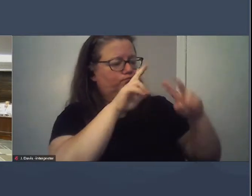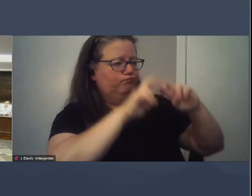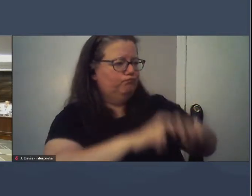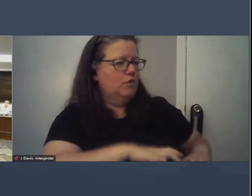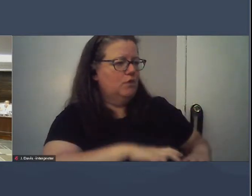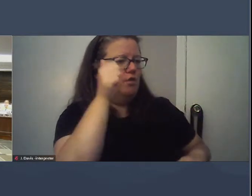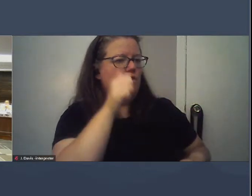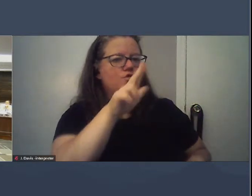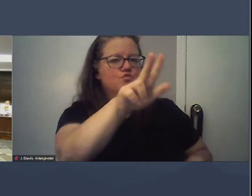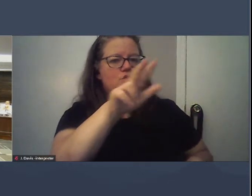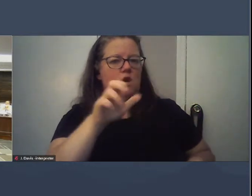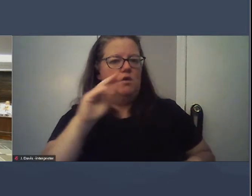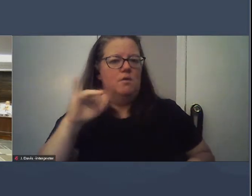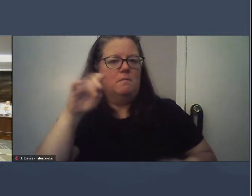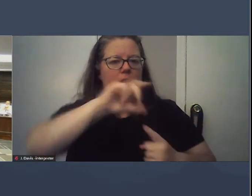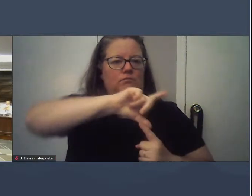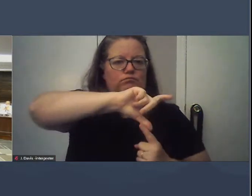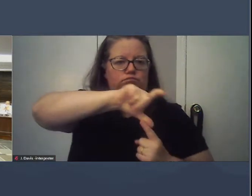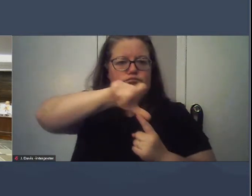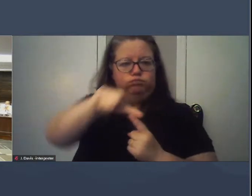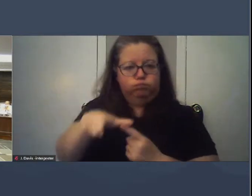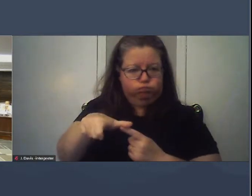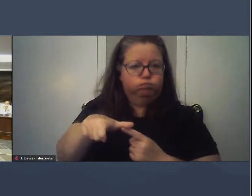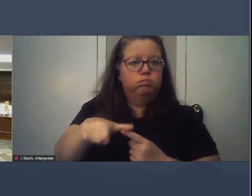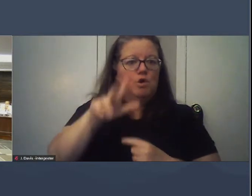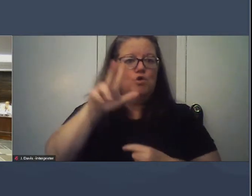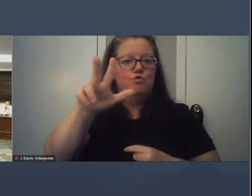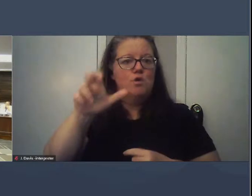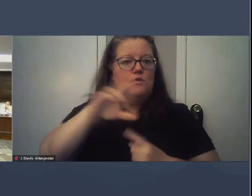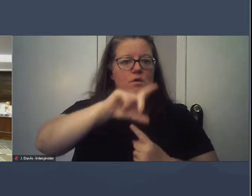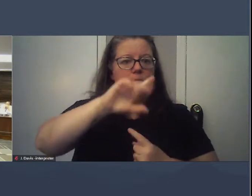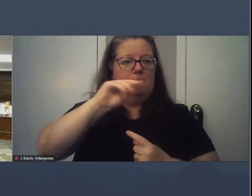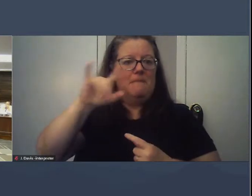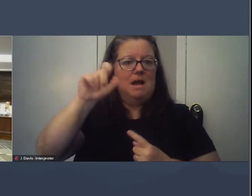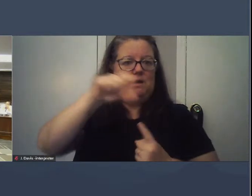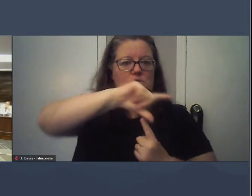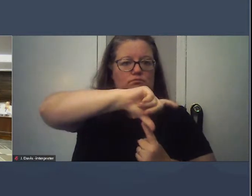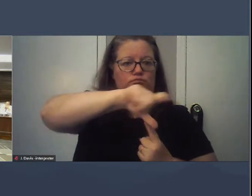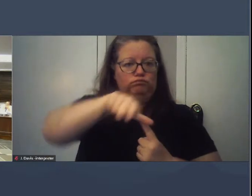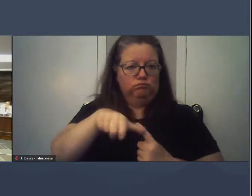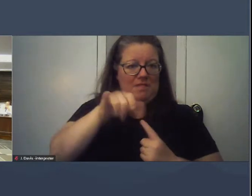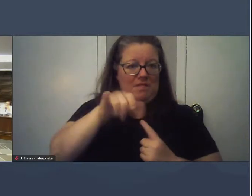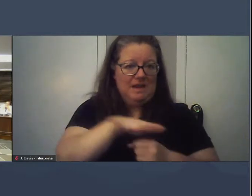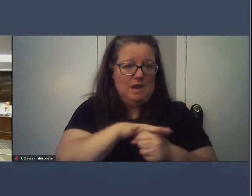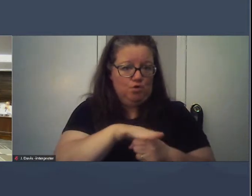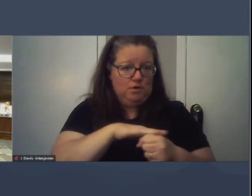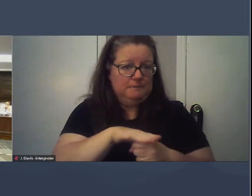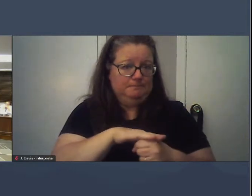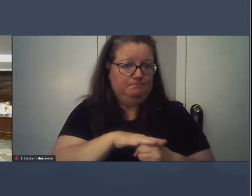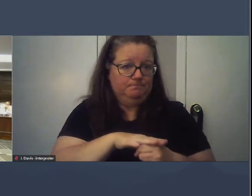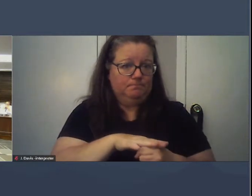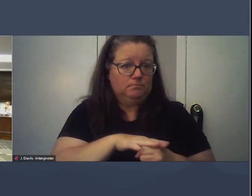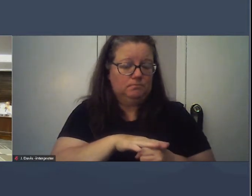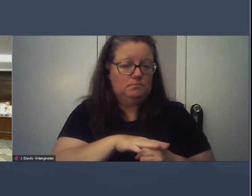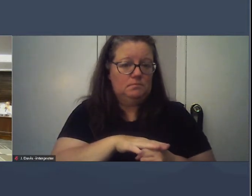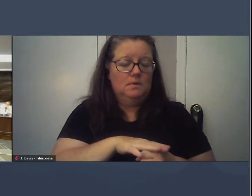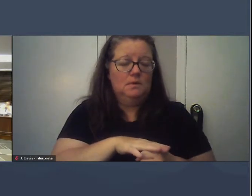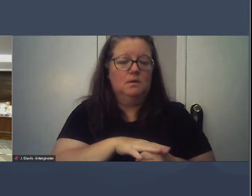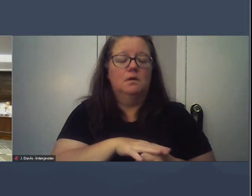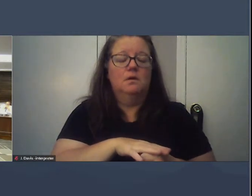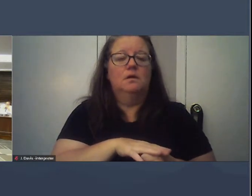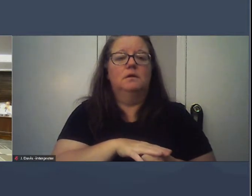a 300-mile radius, if I remember correctly, 300-mile radius. So that is, there's one down